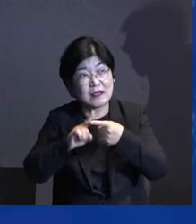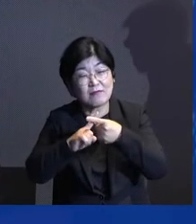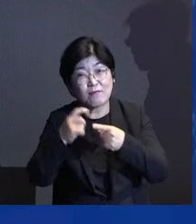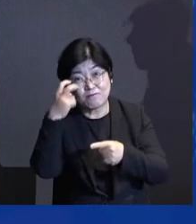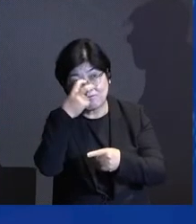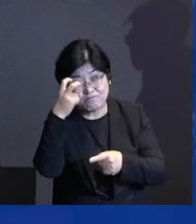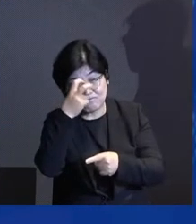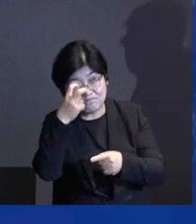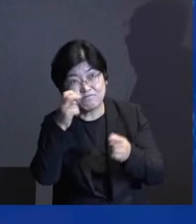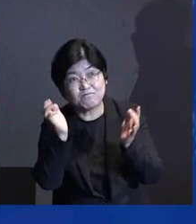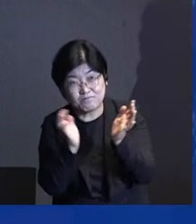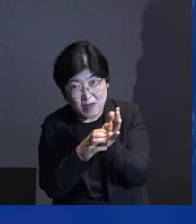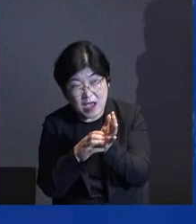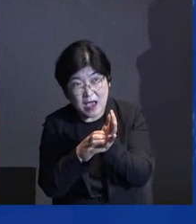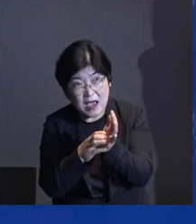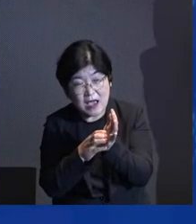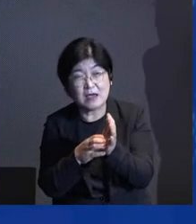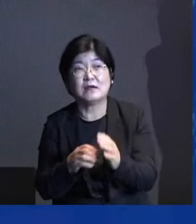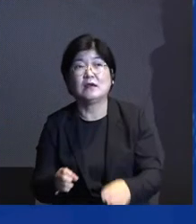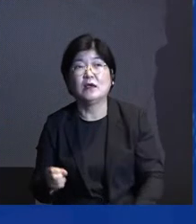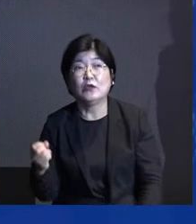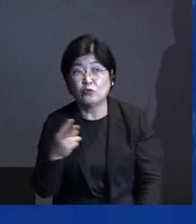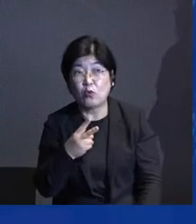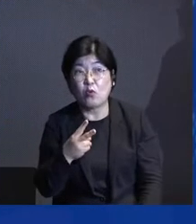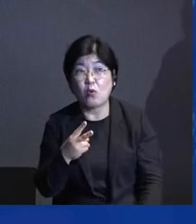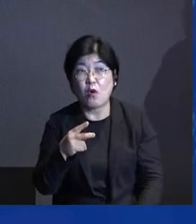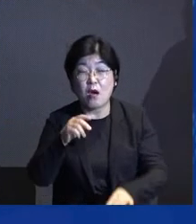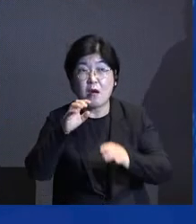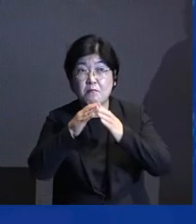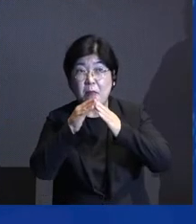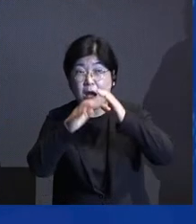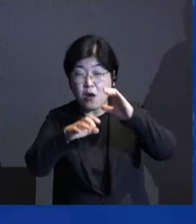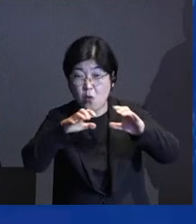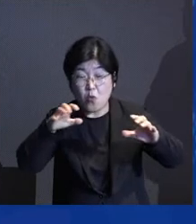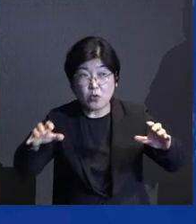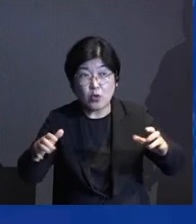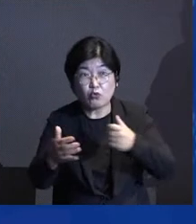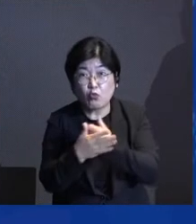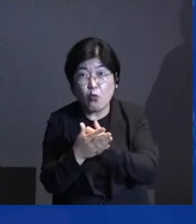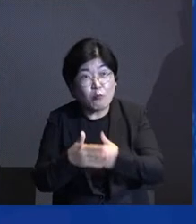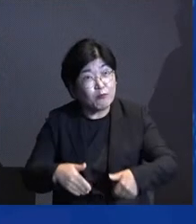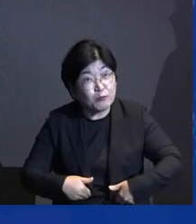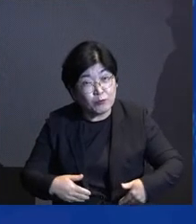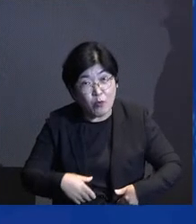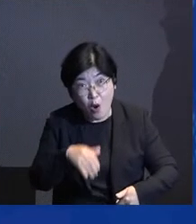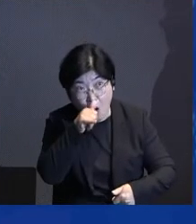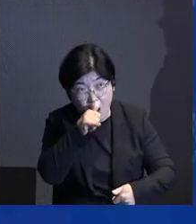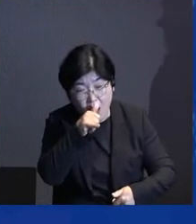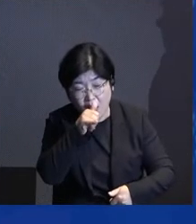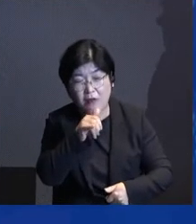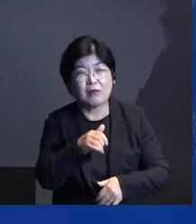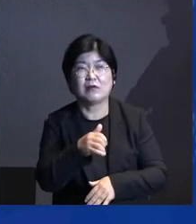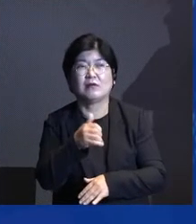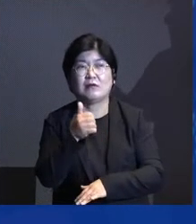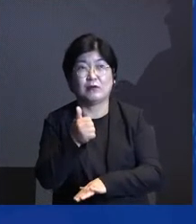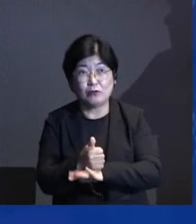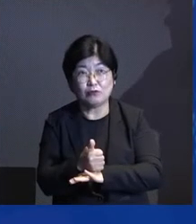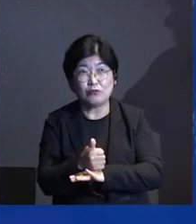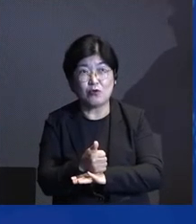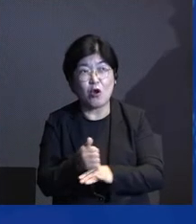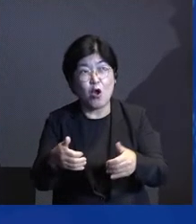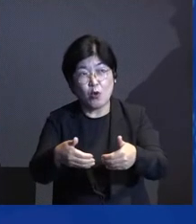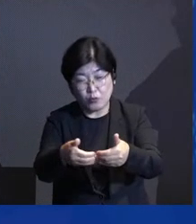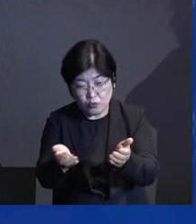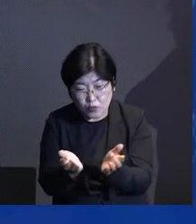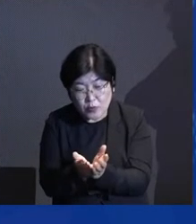when they spot that anyone in the village needs help, needs legal support, the club will provide help or